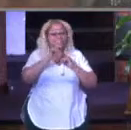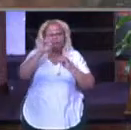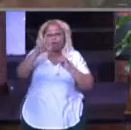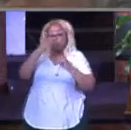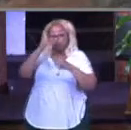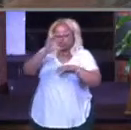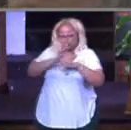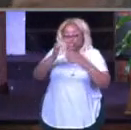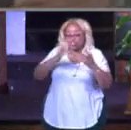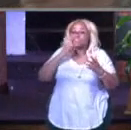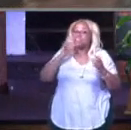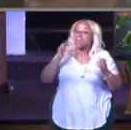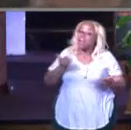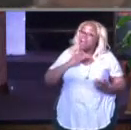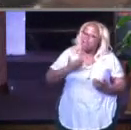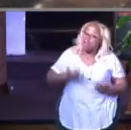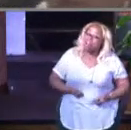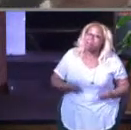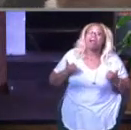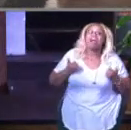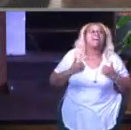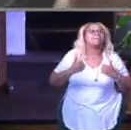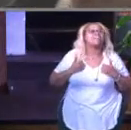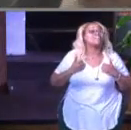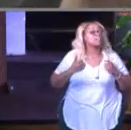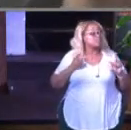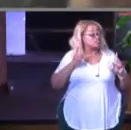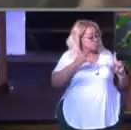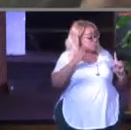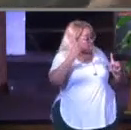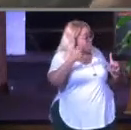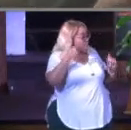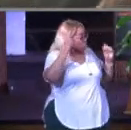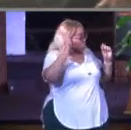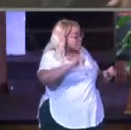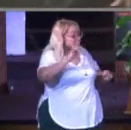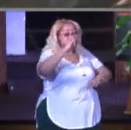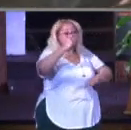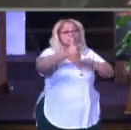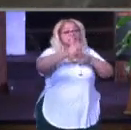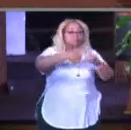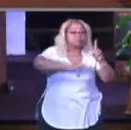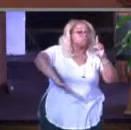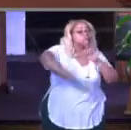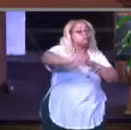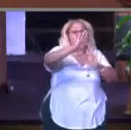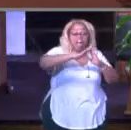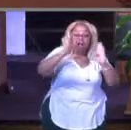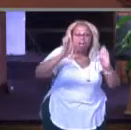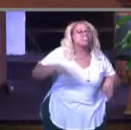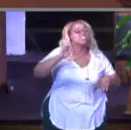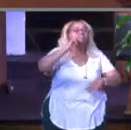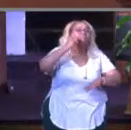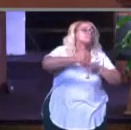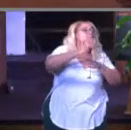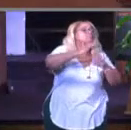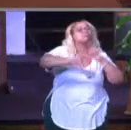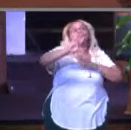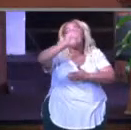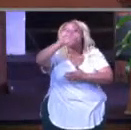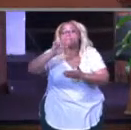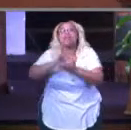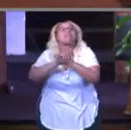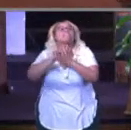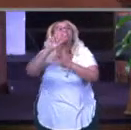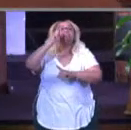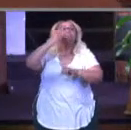just for church service, this is for our lives. You do realize you can set an atmosphere in your house. You can set an atmosphere in your